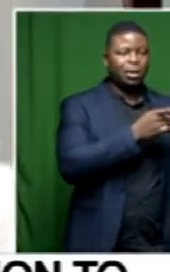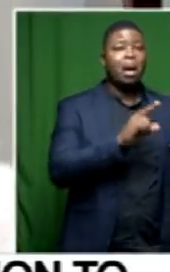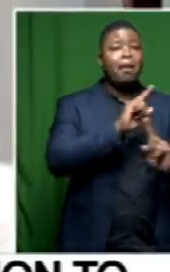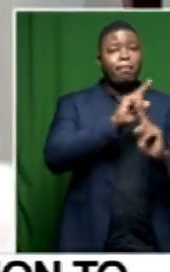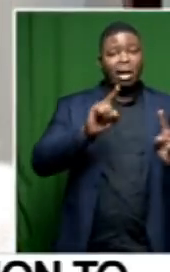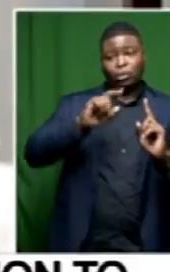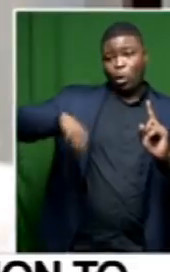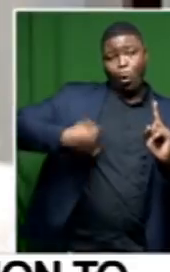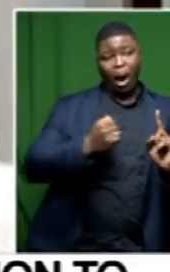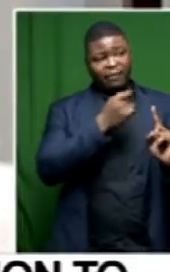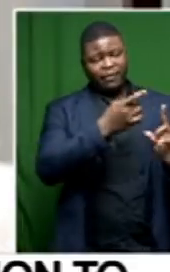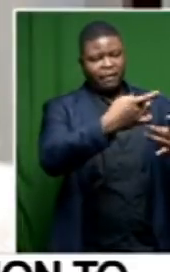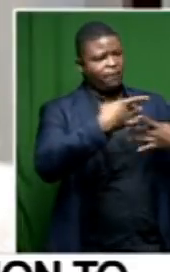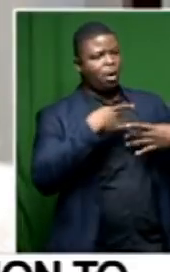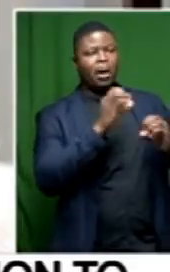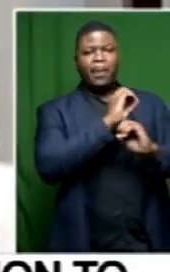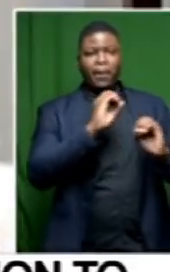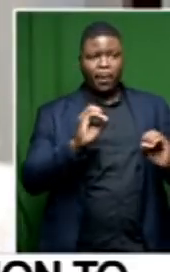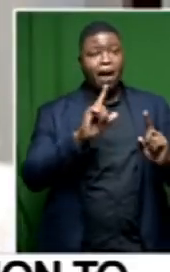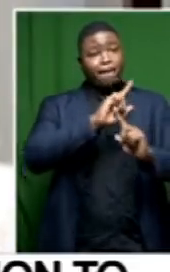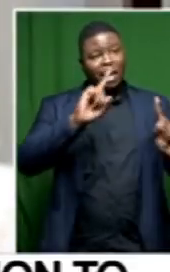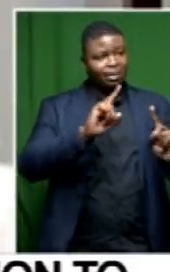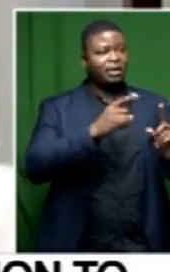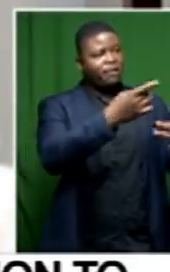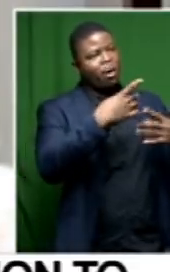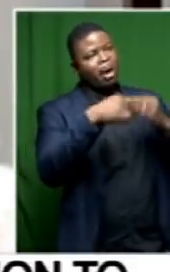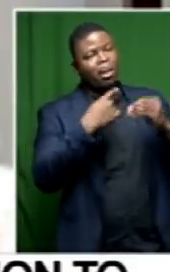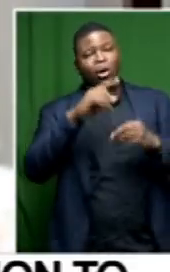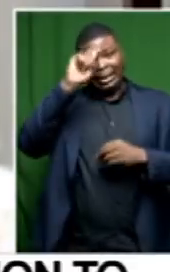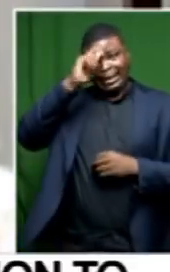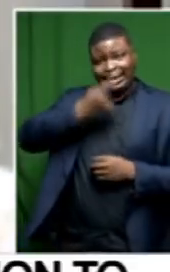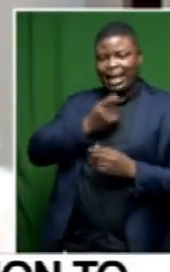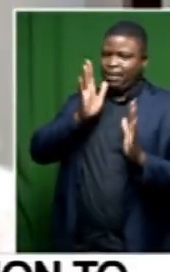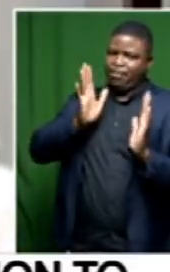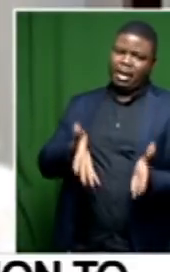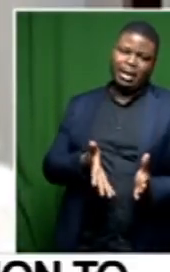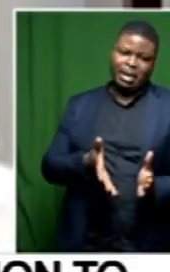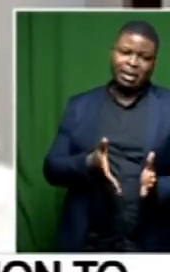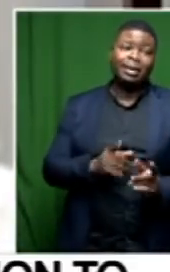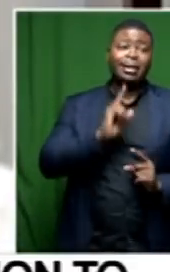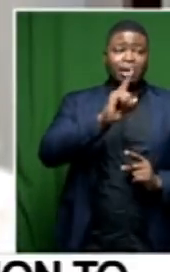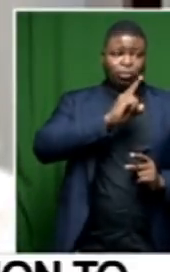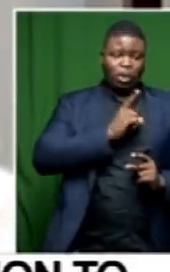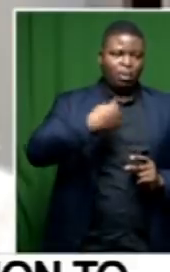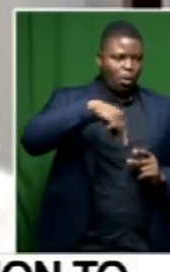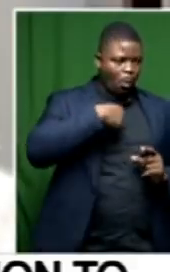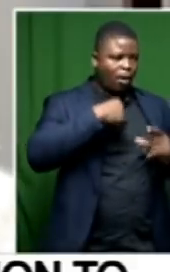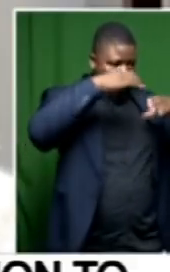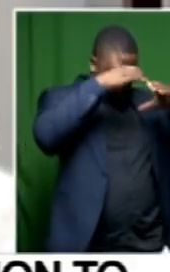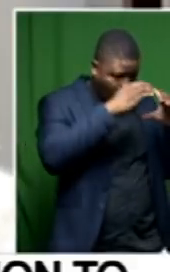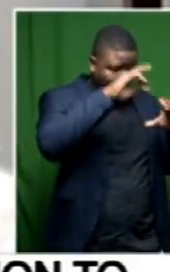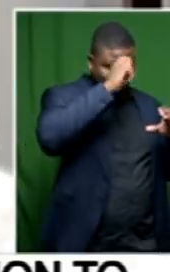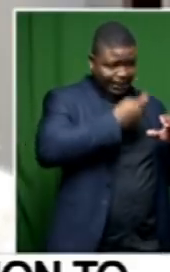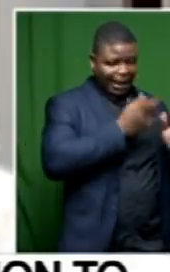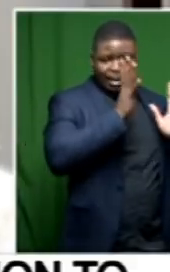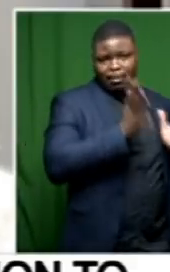of the spouse. It confined itself to the son, and that is what narrowed us in our investigation